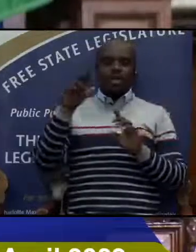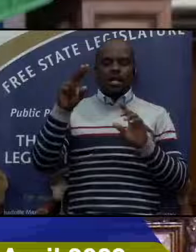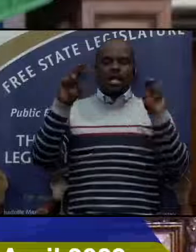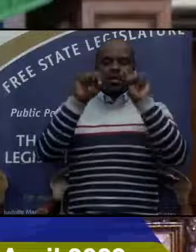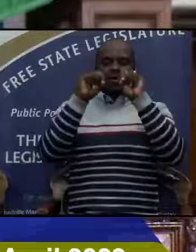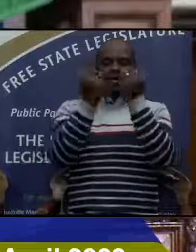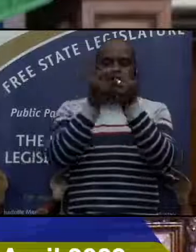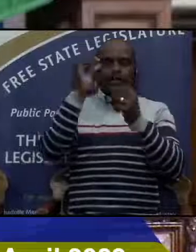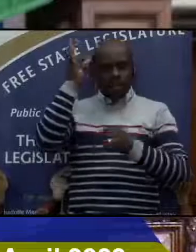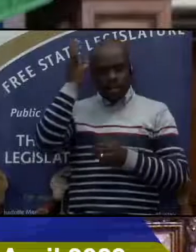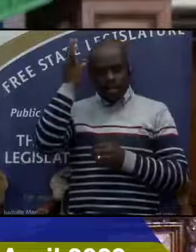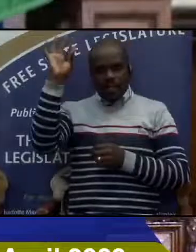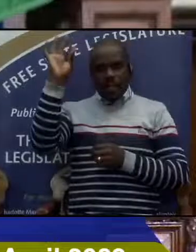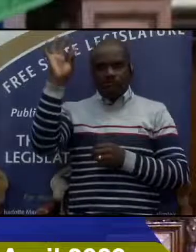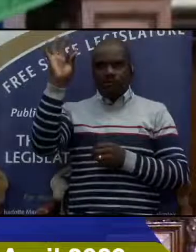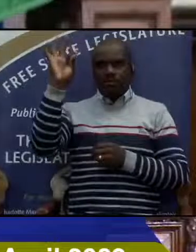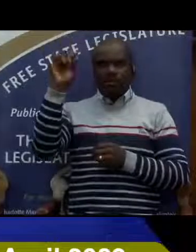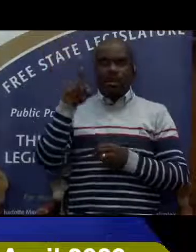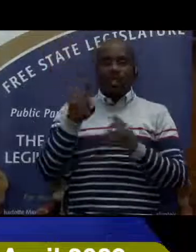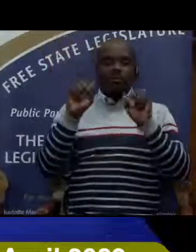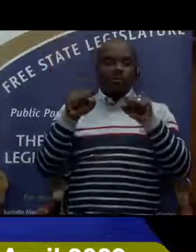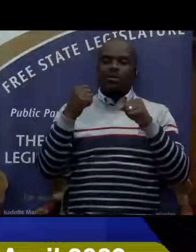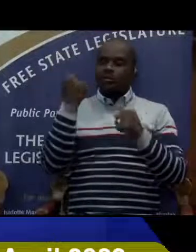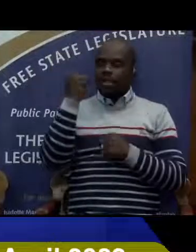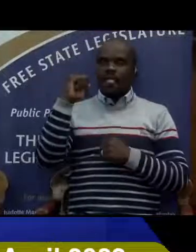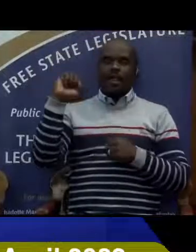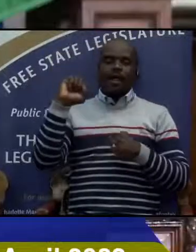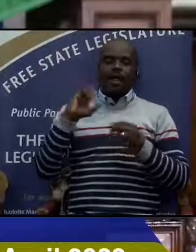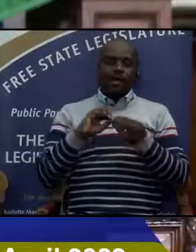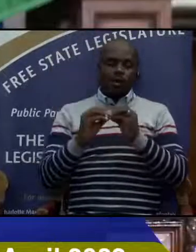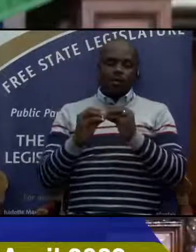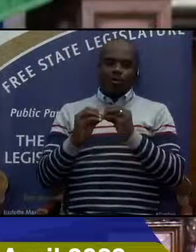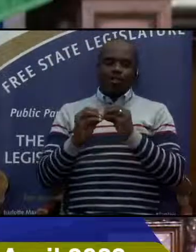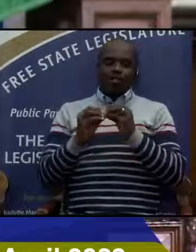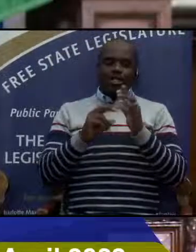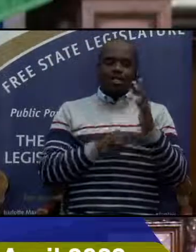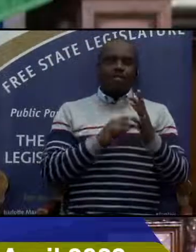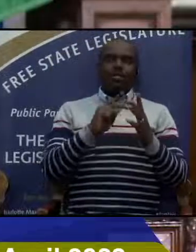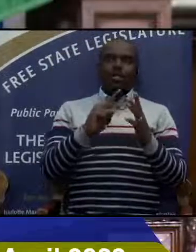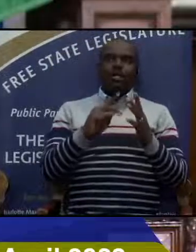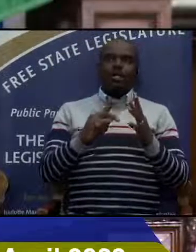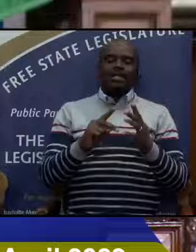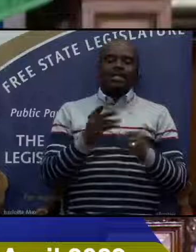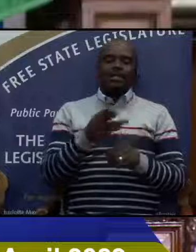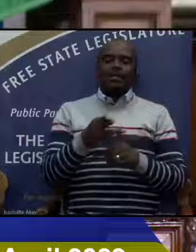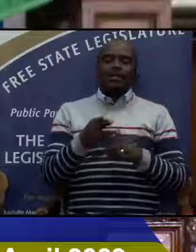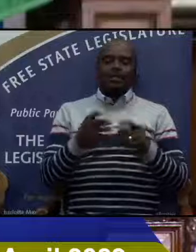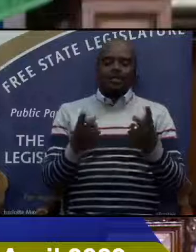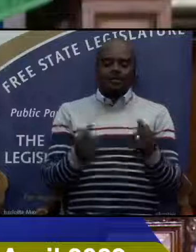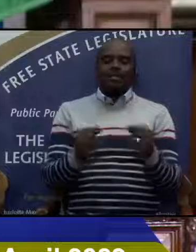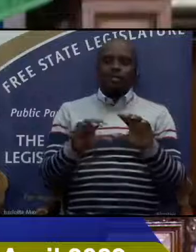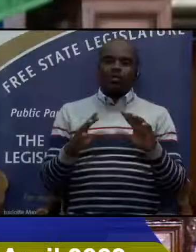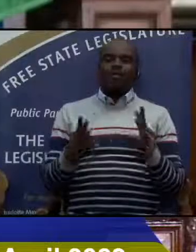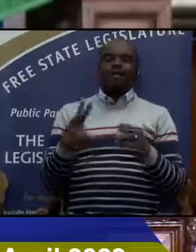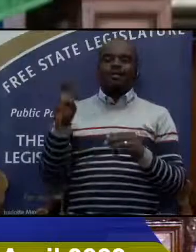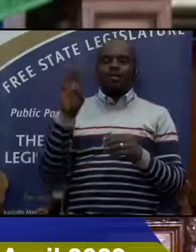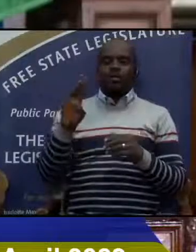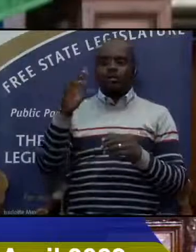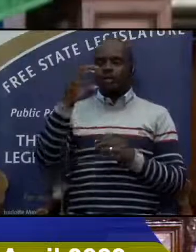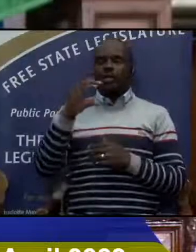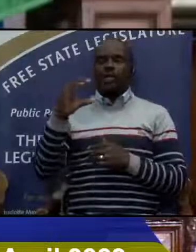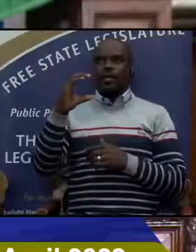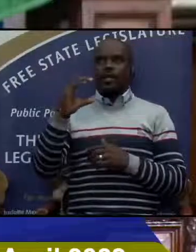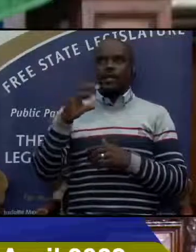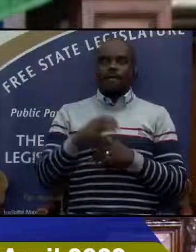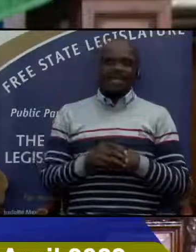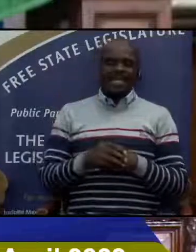successful pothole fixing policies in the Western Cape. Cognitive dissonance is to talk about cost-cutting measures and